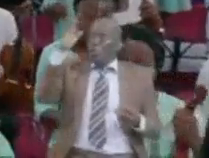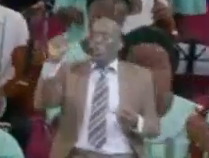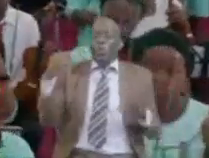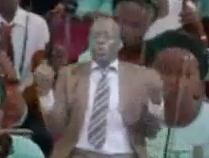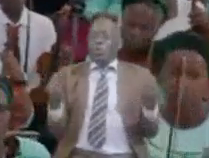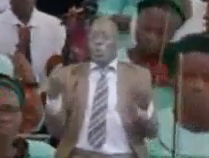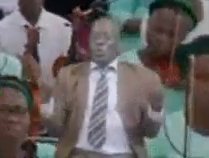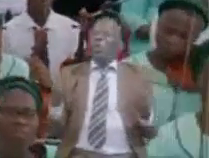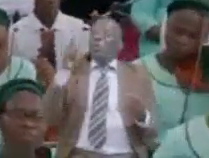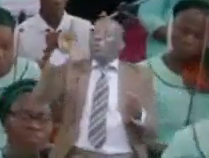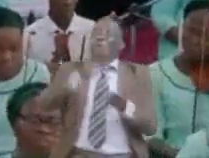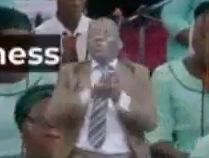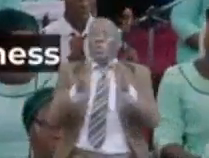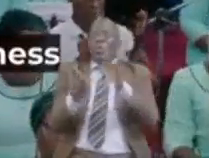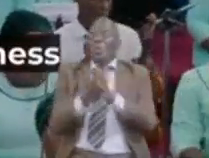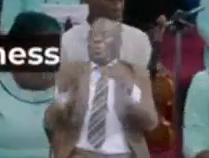Became sin.